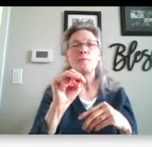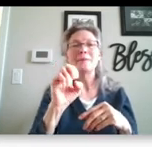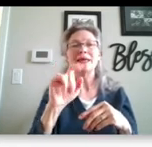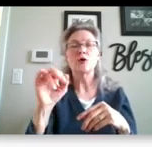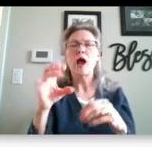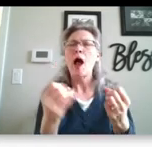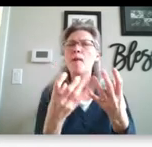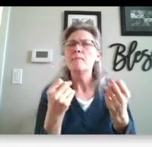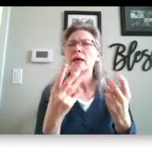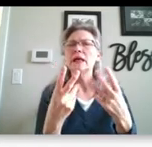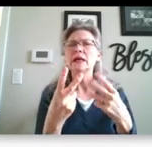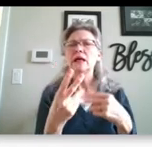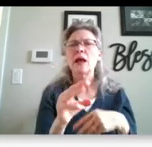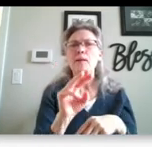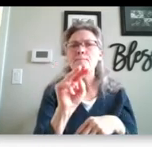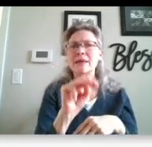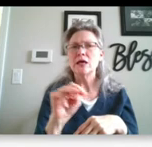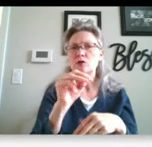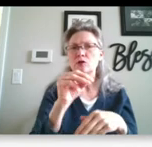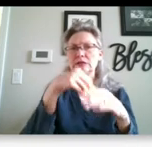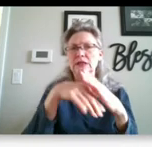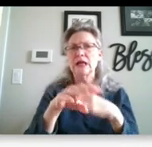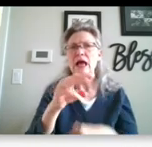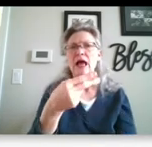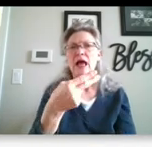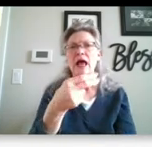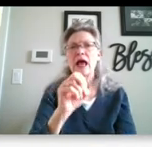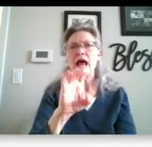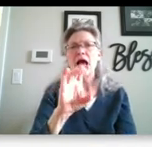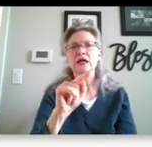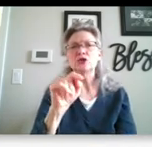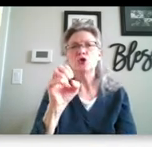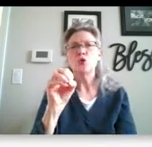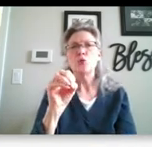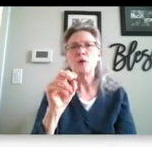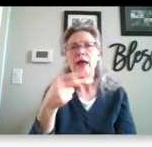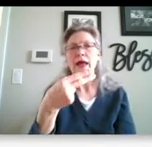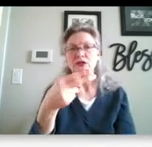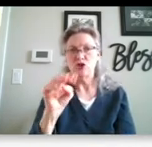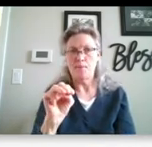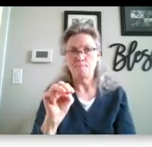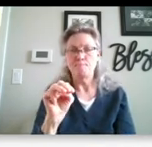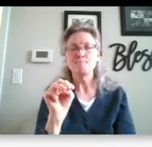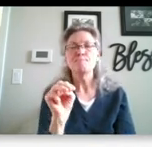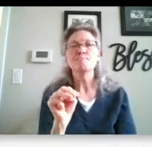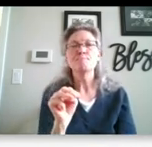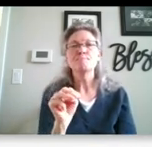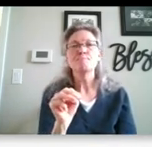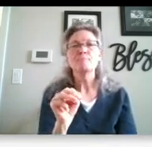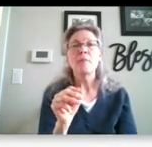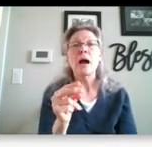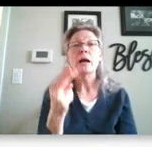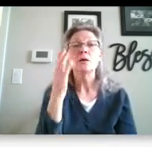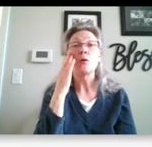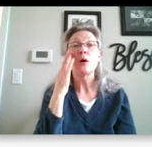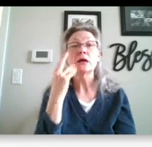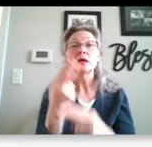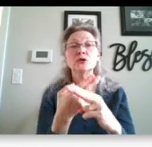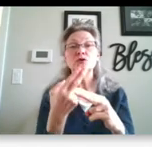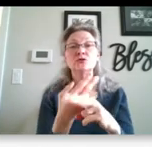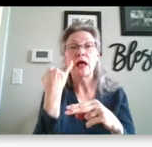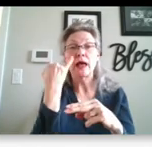many meters are in a hectometer, which is abbreviated HM. I know that I can use this idea of place